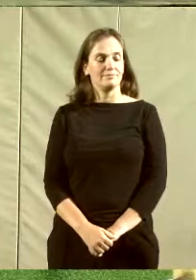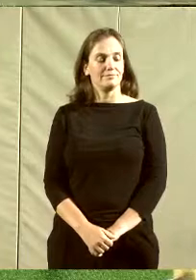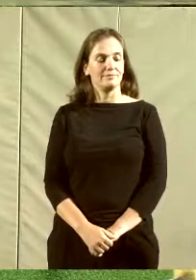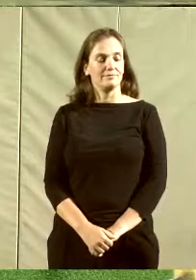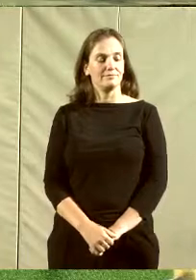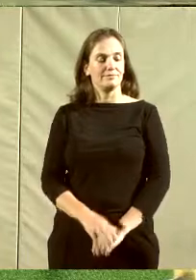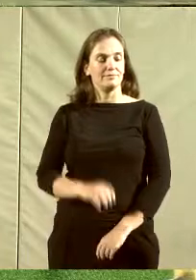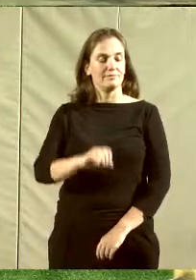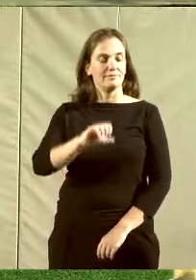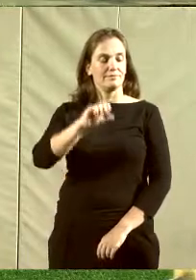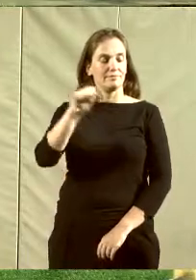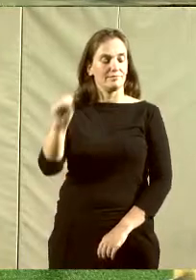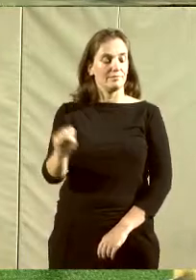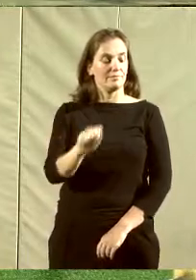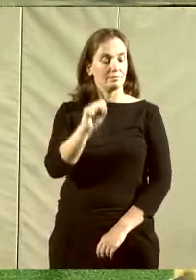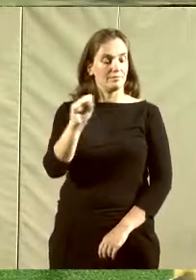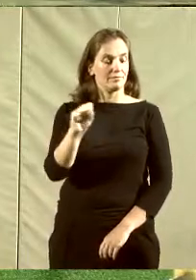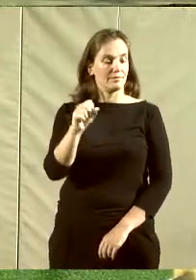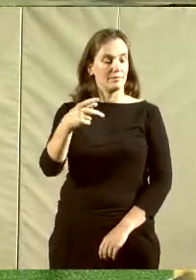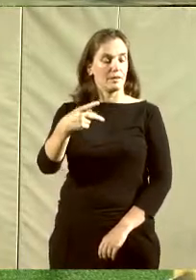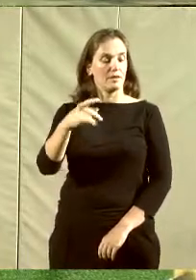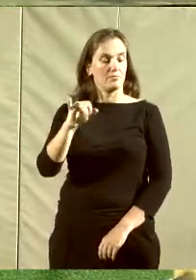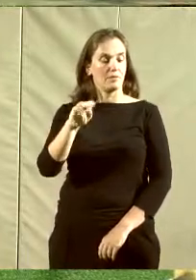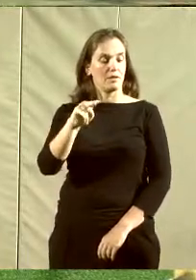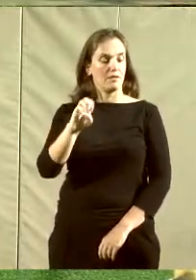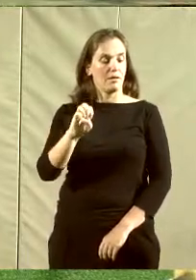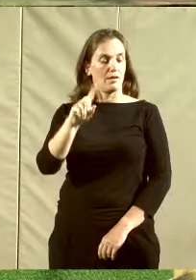Scarlett Jatsiri Pineda Hurtado.